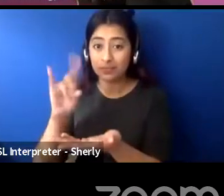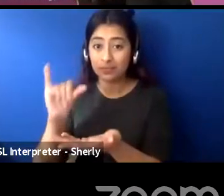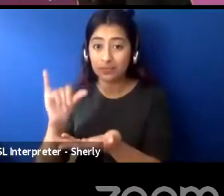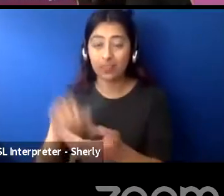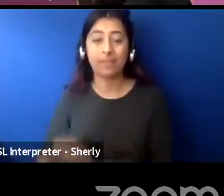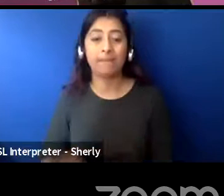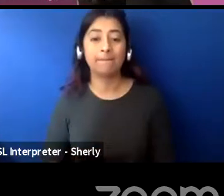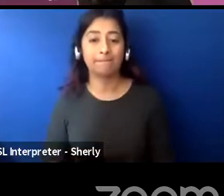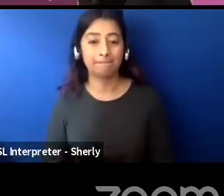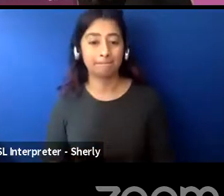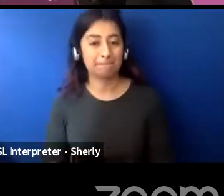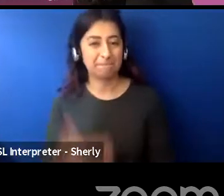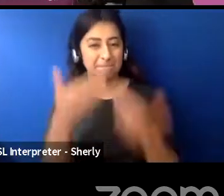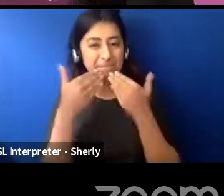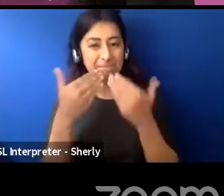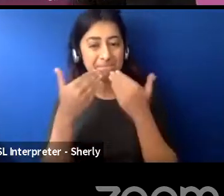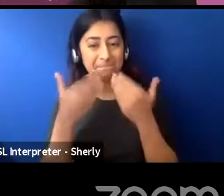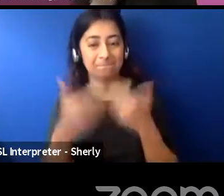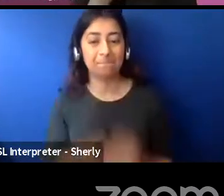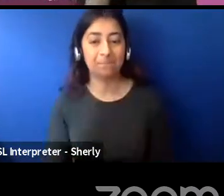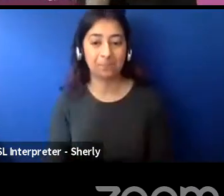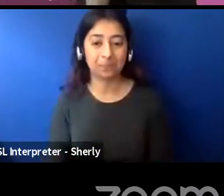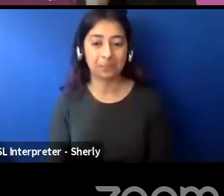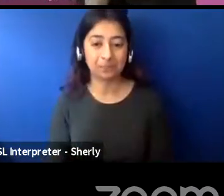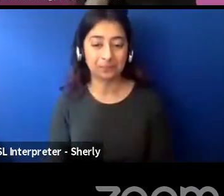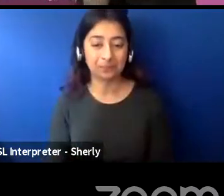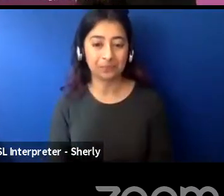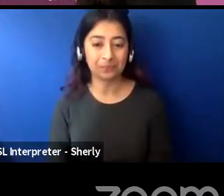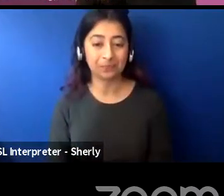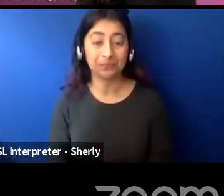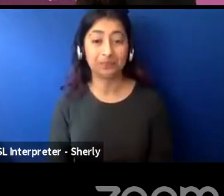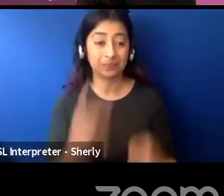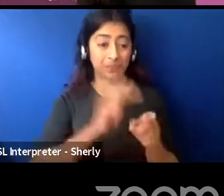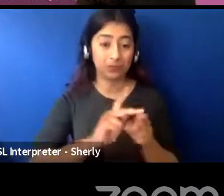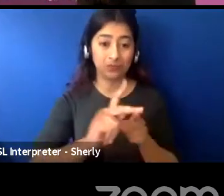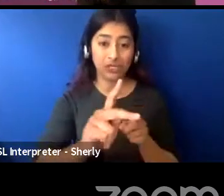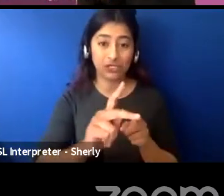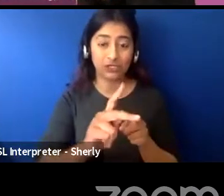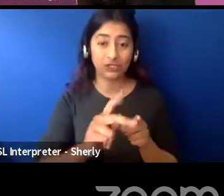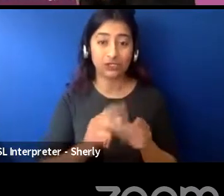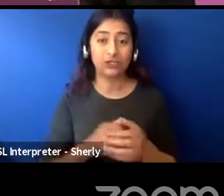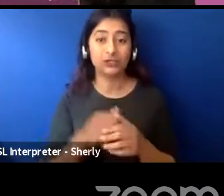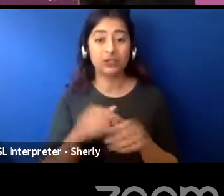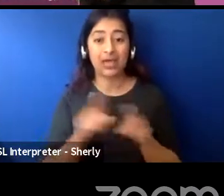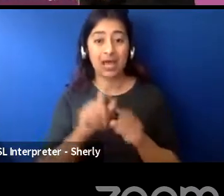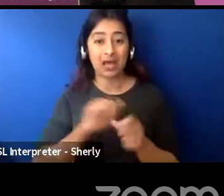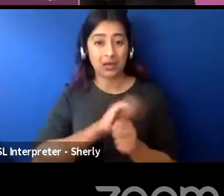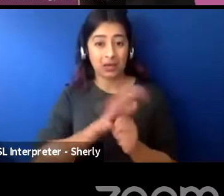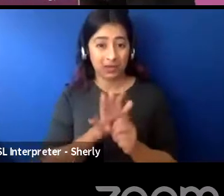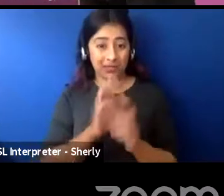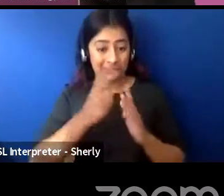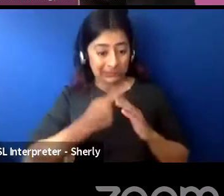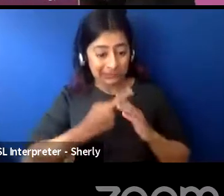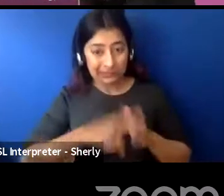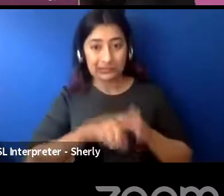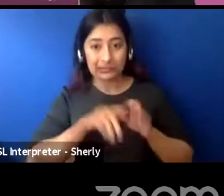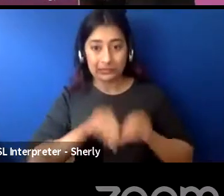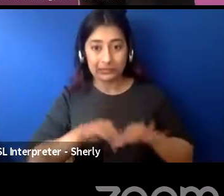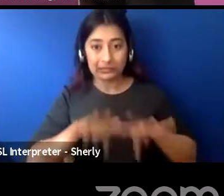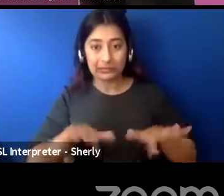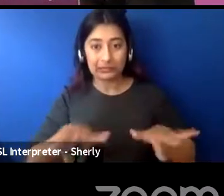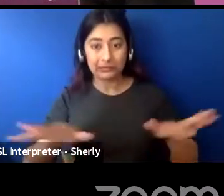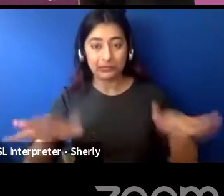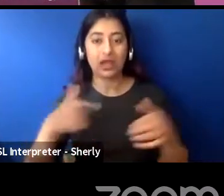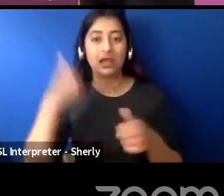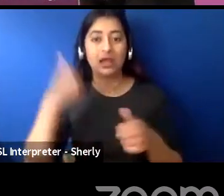Thank you so much for that question, Suan. And I'll tell you that on the professional front, as COVID-19 was kicking off, I remember we had reached out